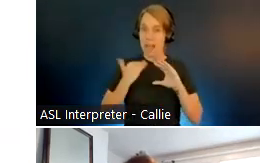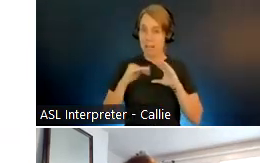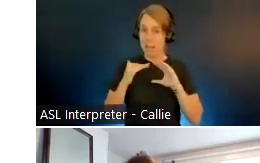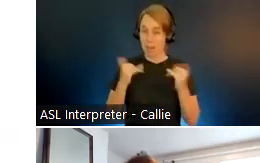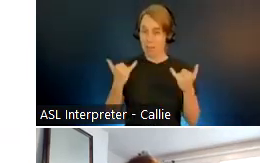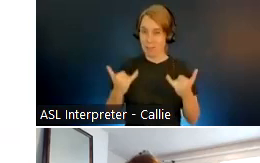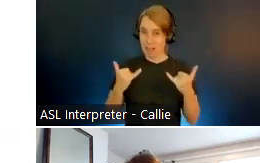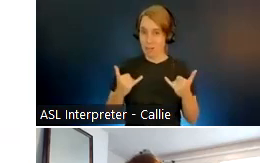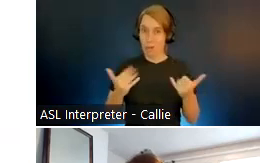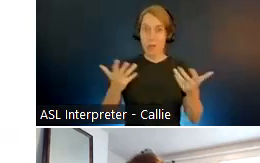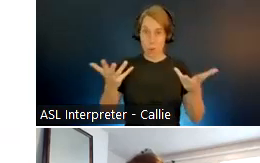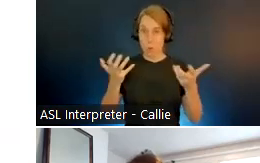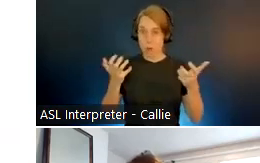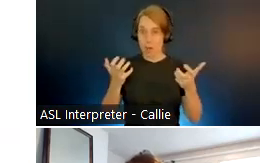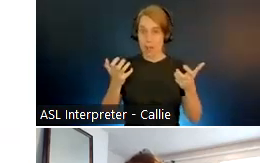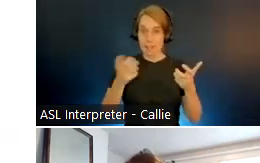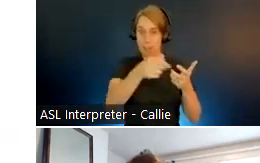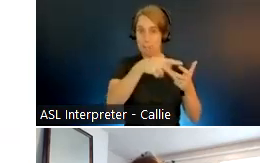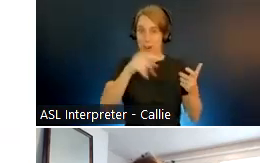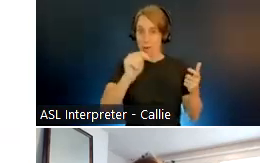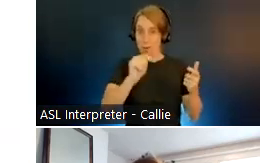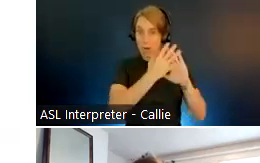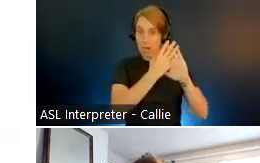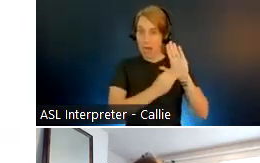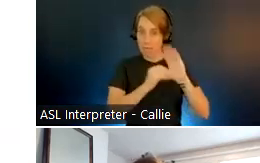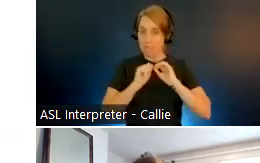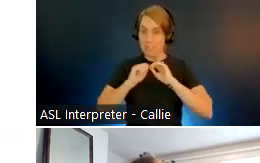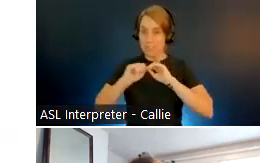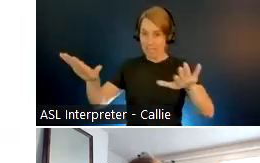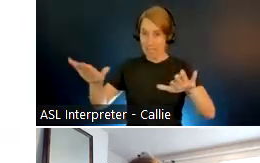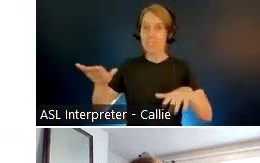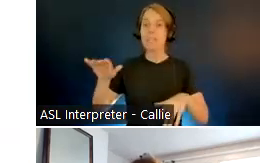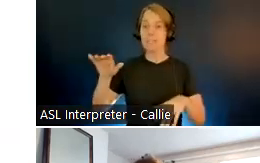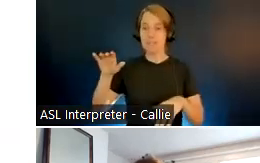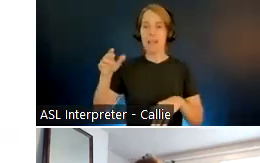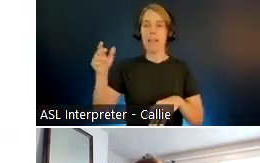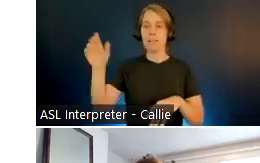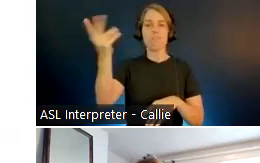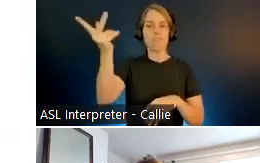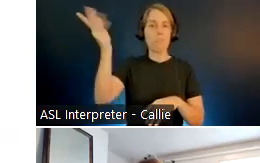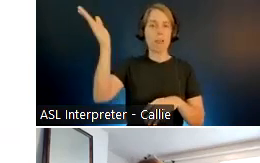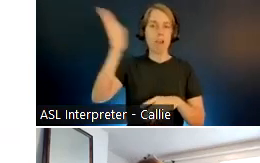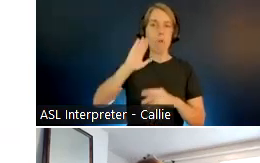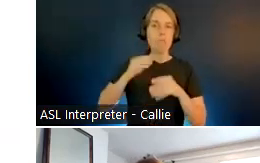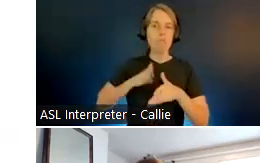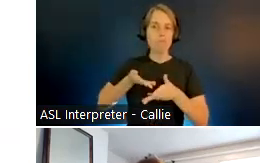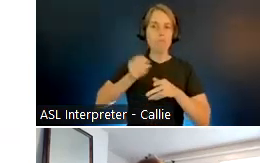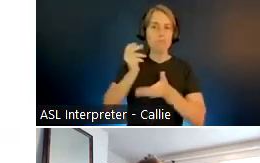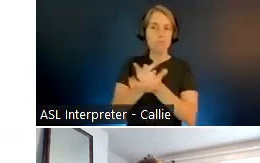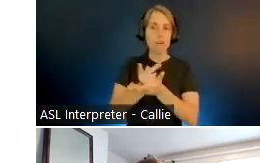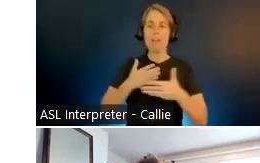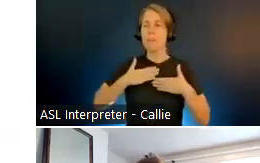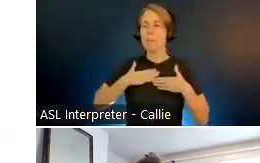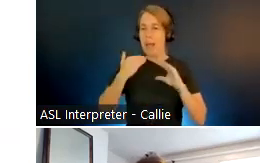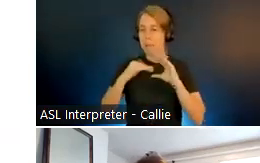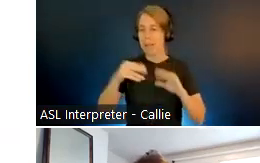folks who would like copies of the slides, Sandy and Pete have agreed to provide those. My email address is haire, my last